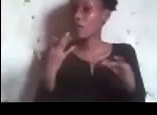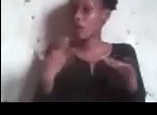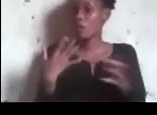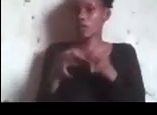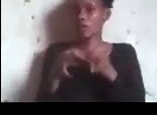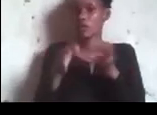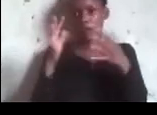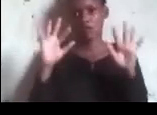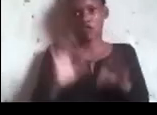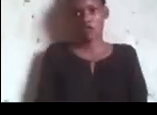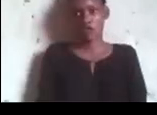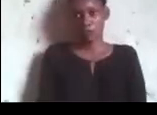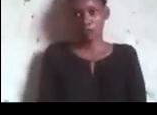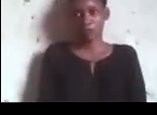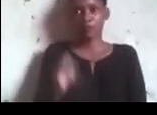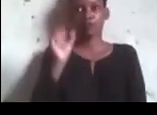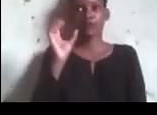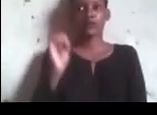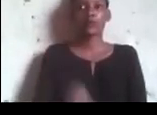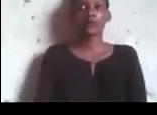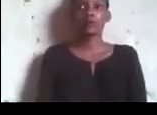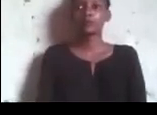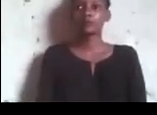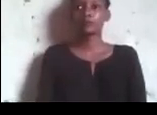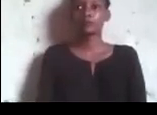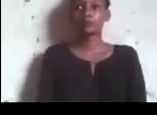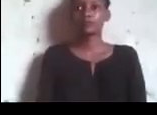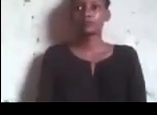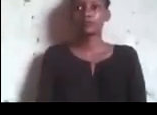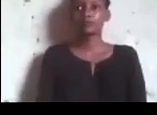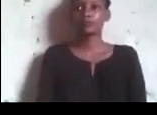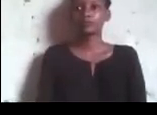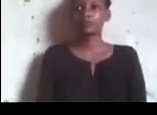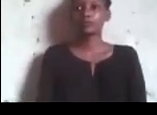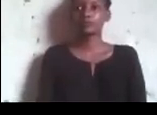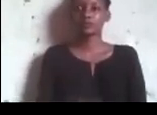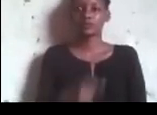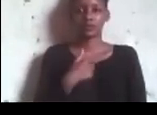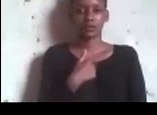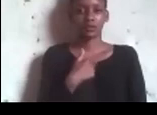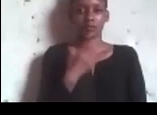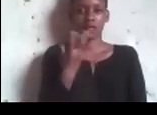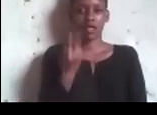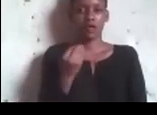So I have a few questions to ask.